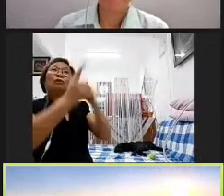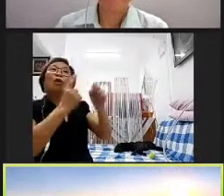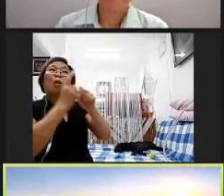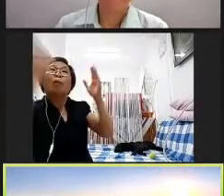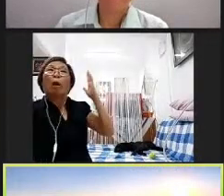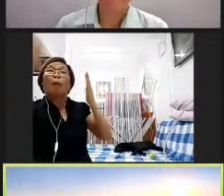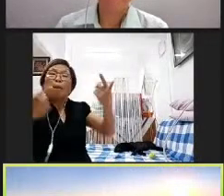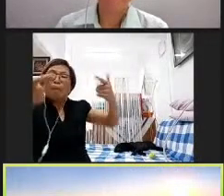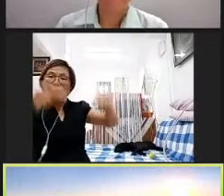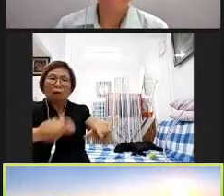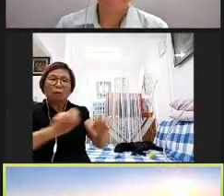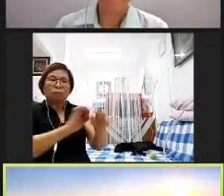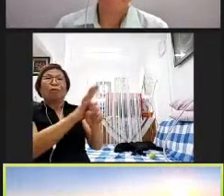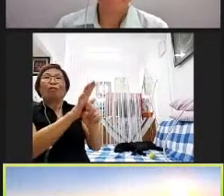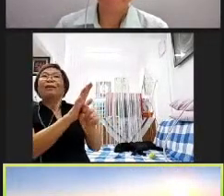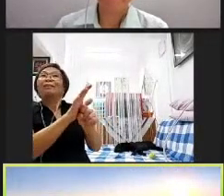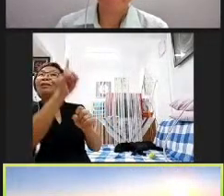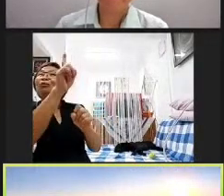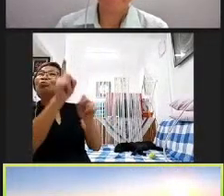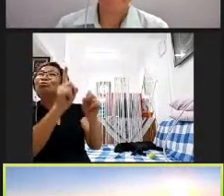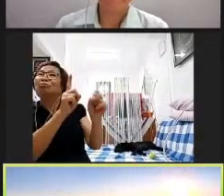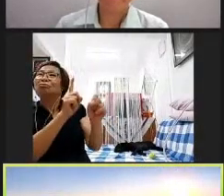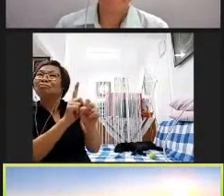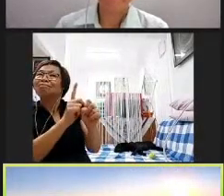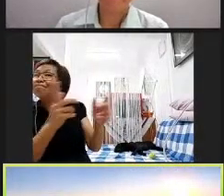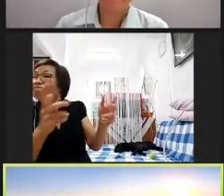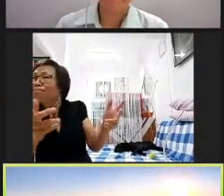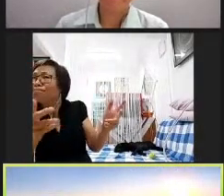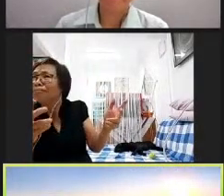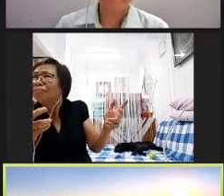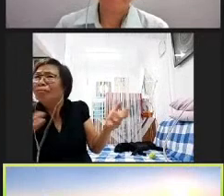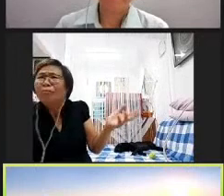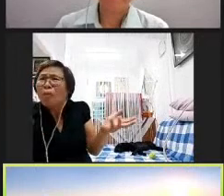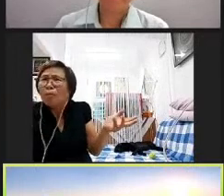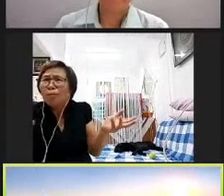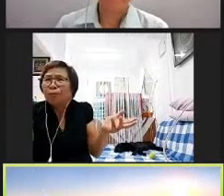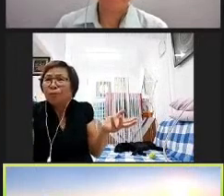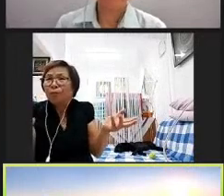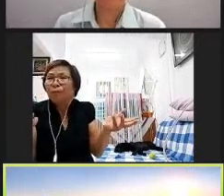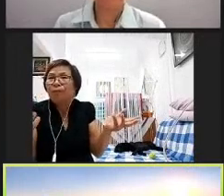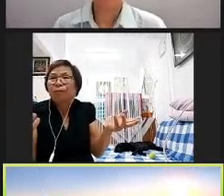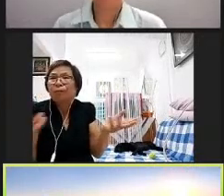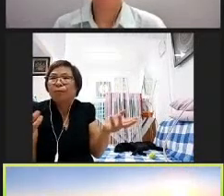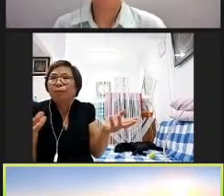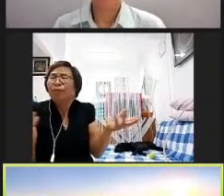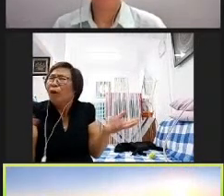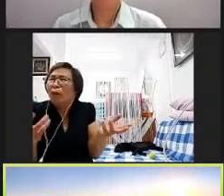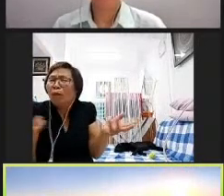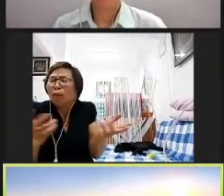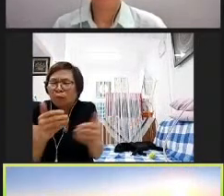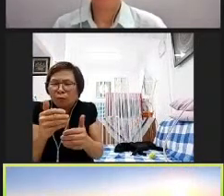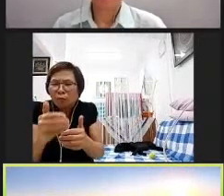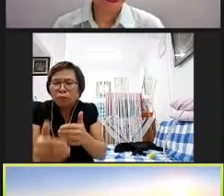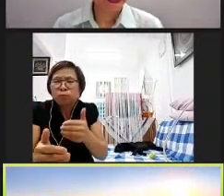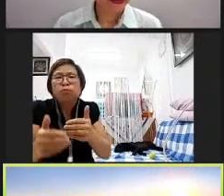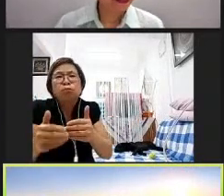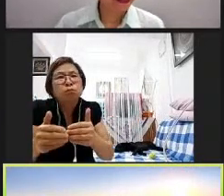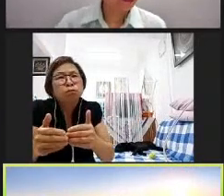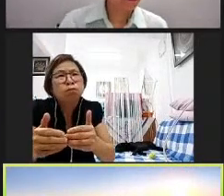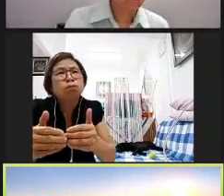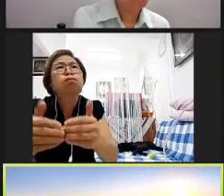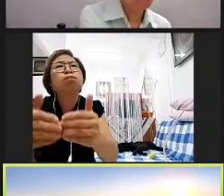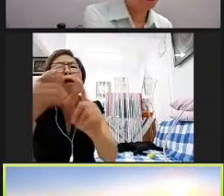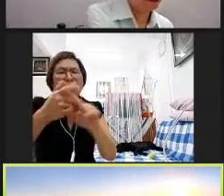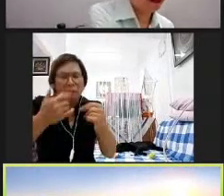by COVID-19. And what are we going to, you know, moving forward from here? As a